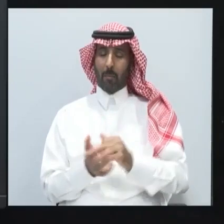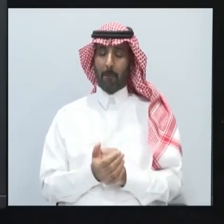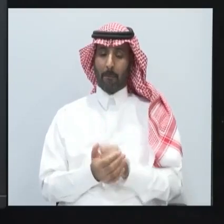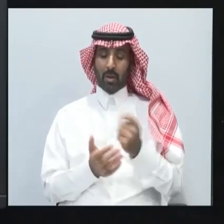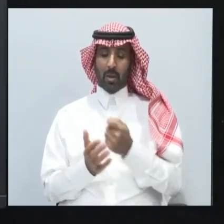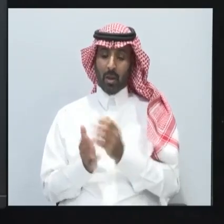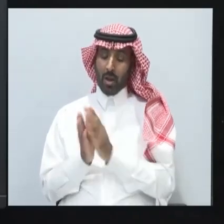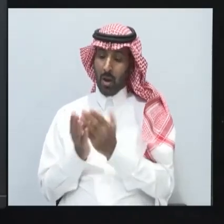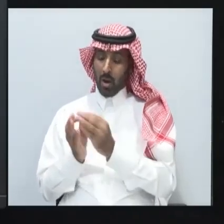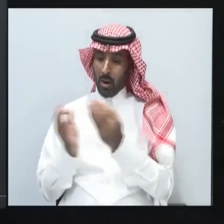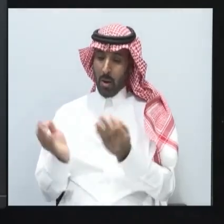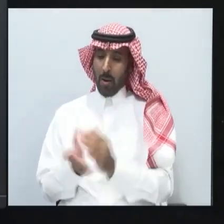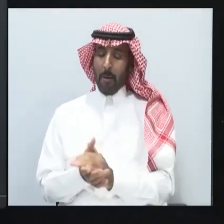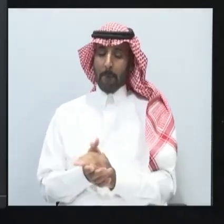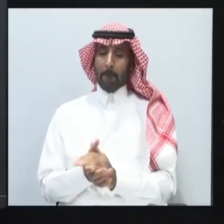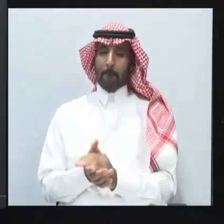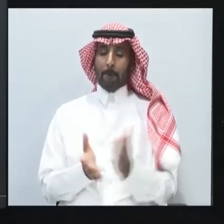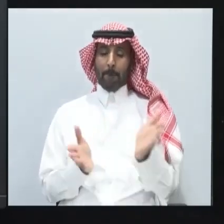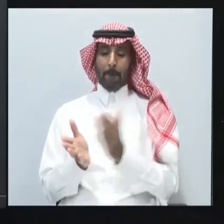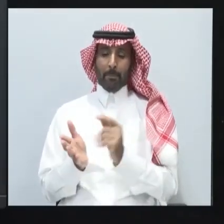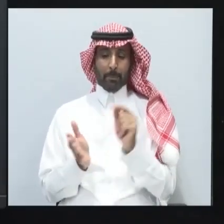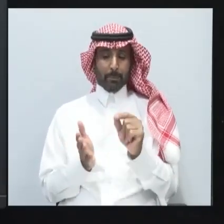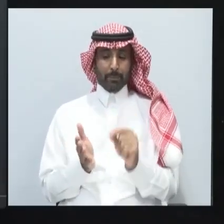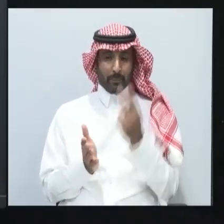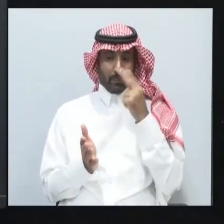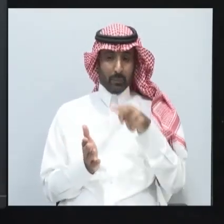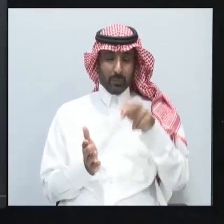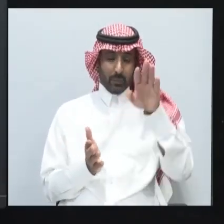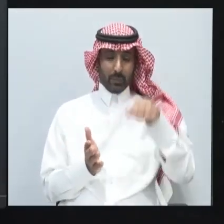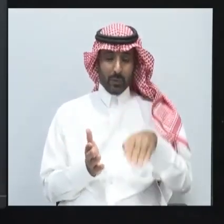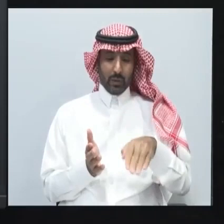are written about him. Now, there is another point that you can see also